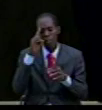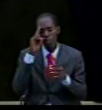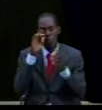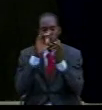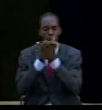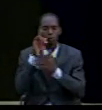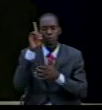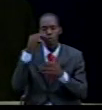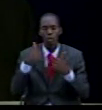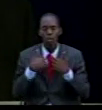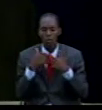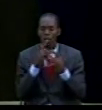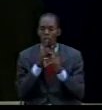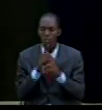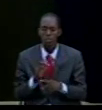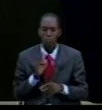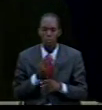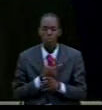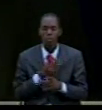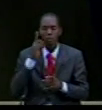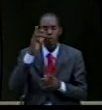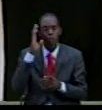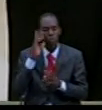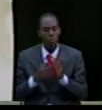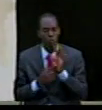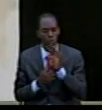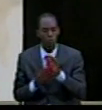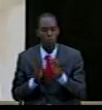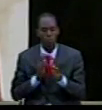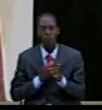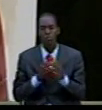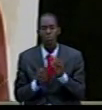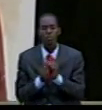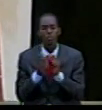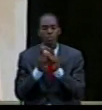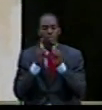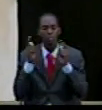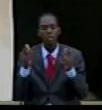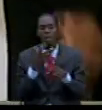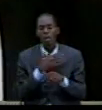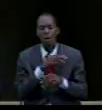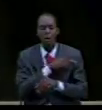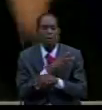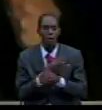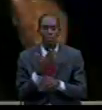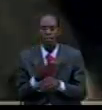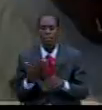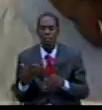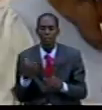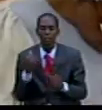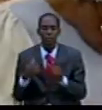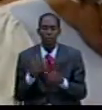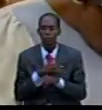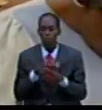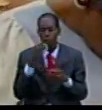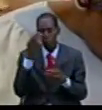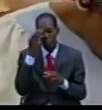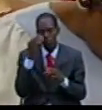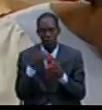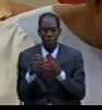us. And you will show us great and mighty things which we did not know in Jesus'